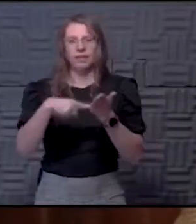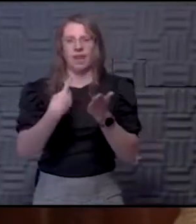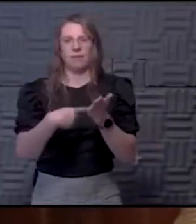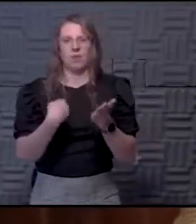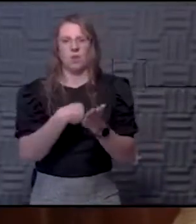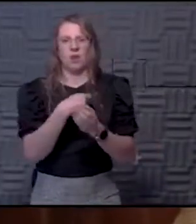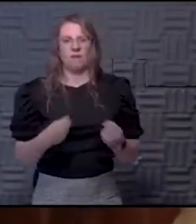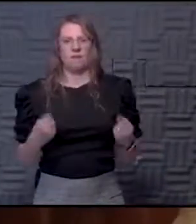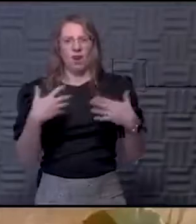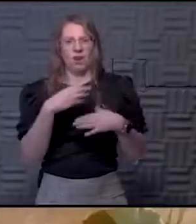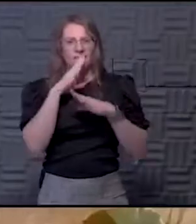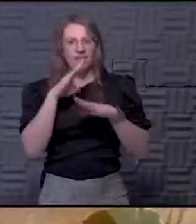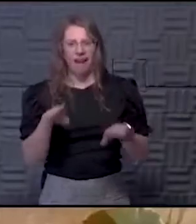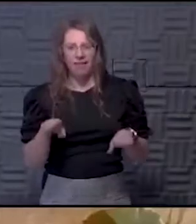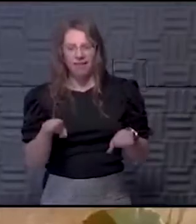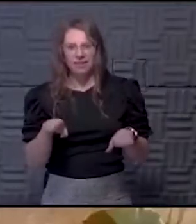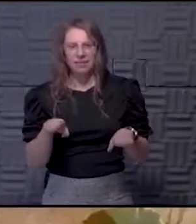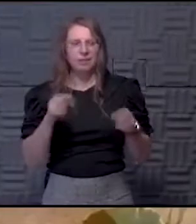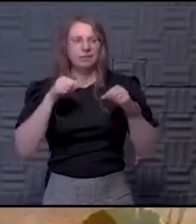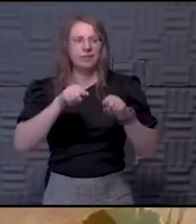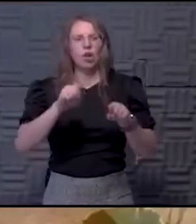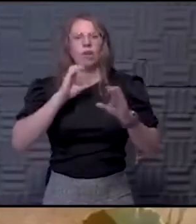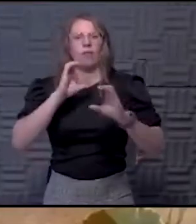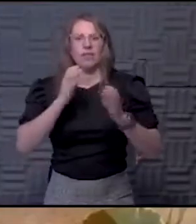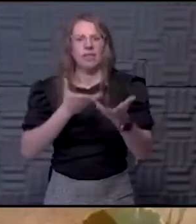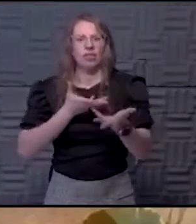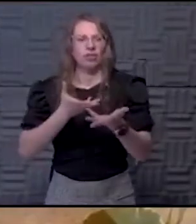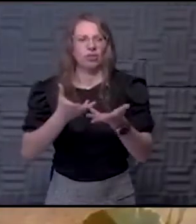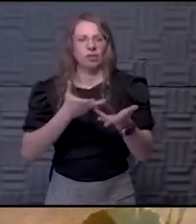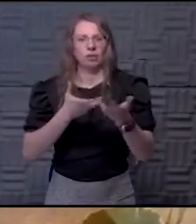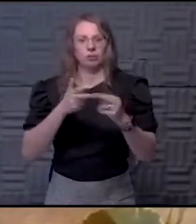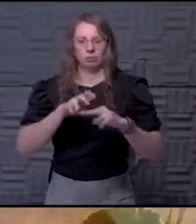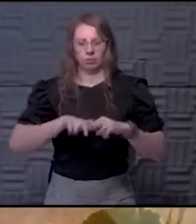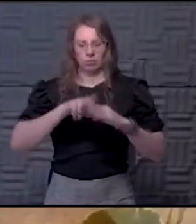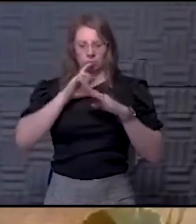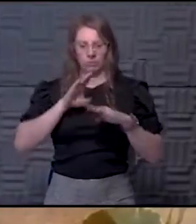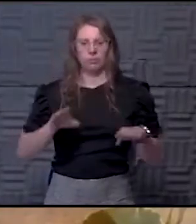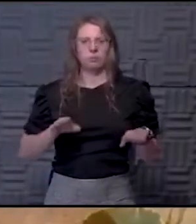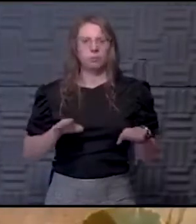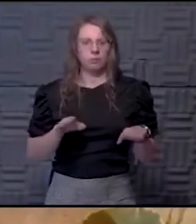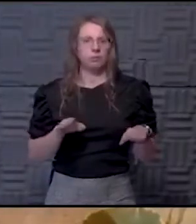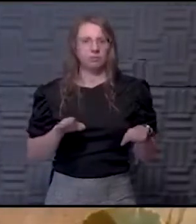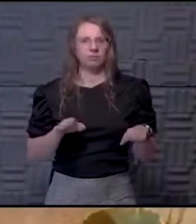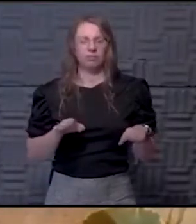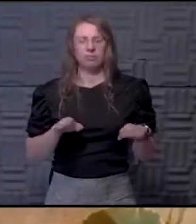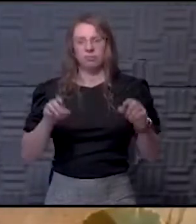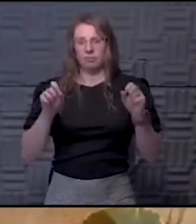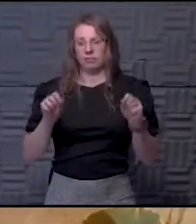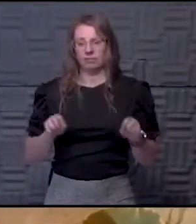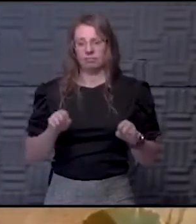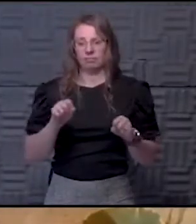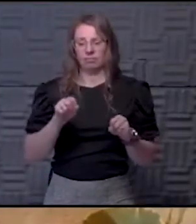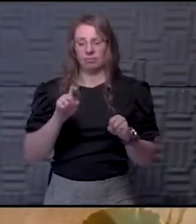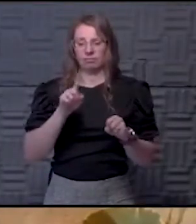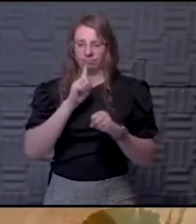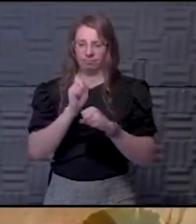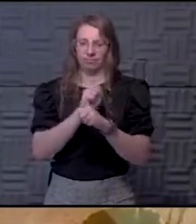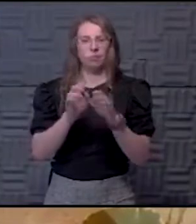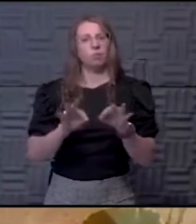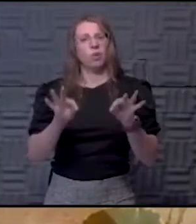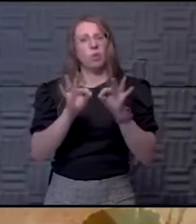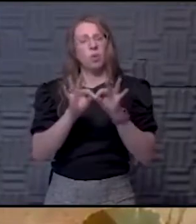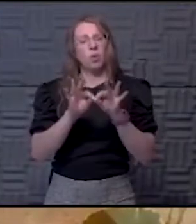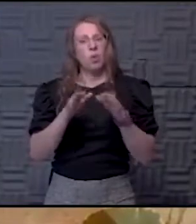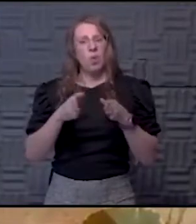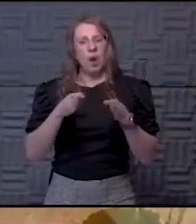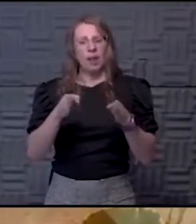afraid of silence in conversation. And sitting in silence can be a really important way to